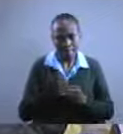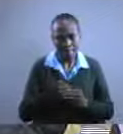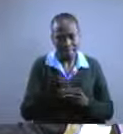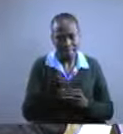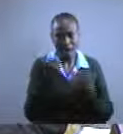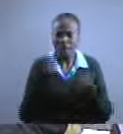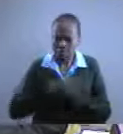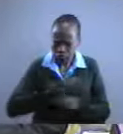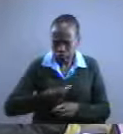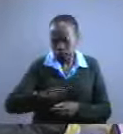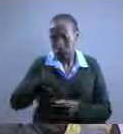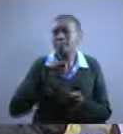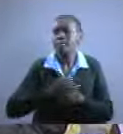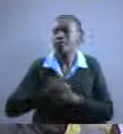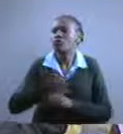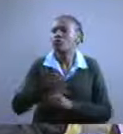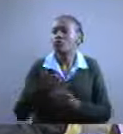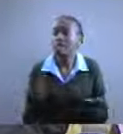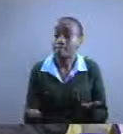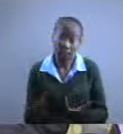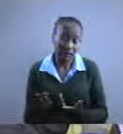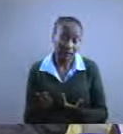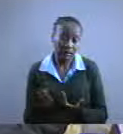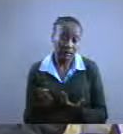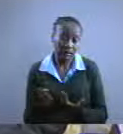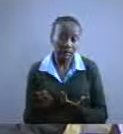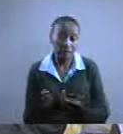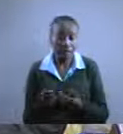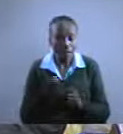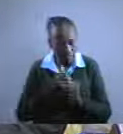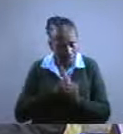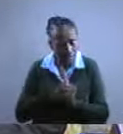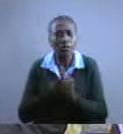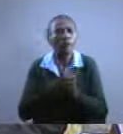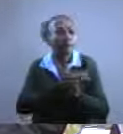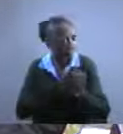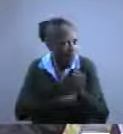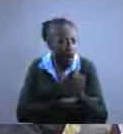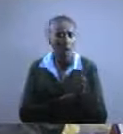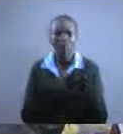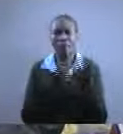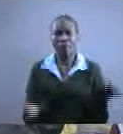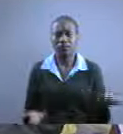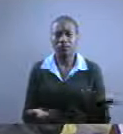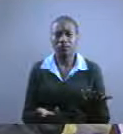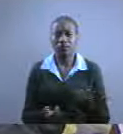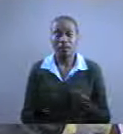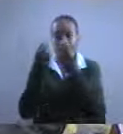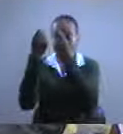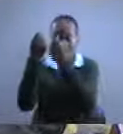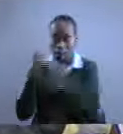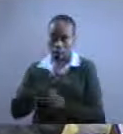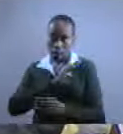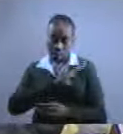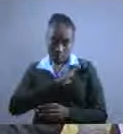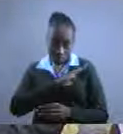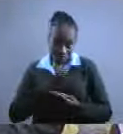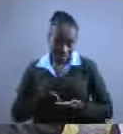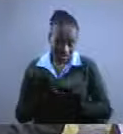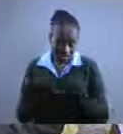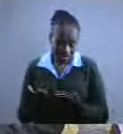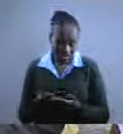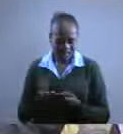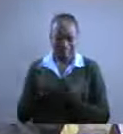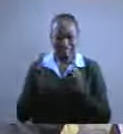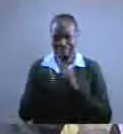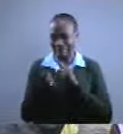this environment and therefore slightly more regulatory powers. The Financial Services Board has been criticized in the